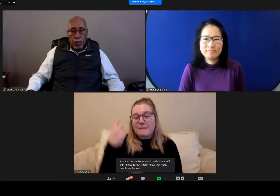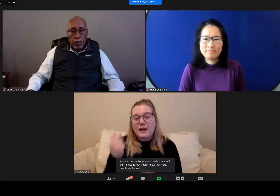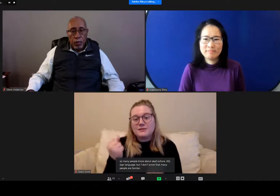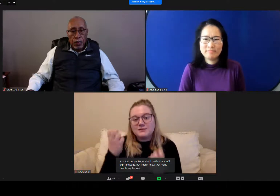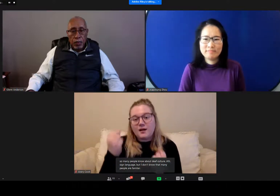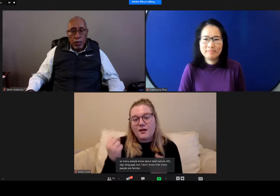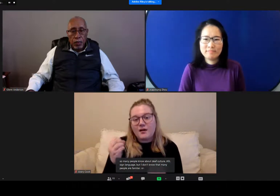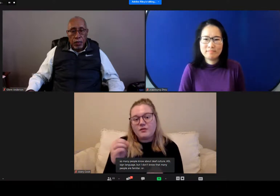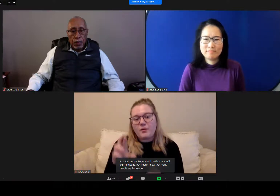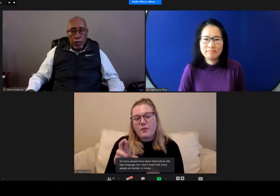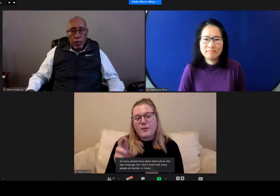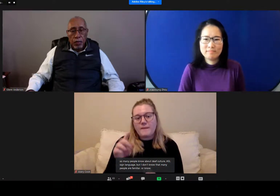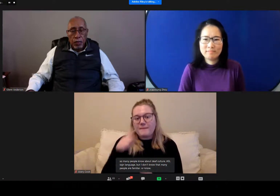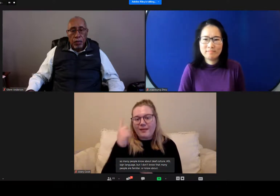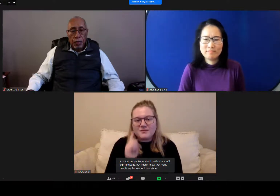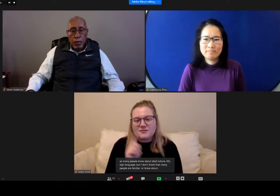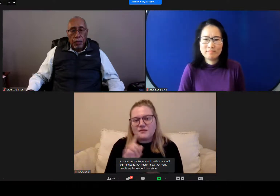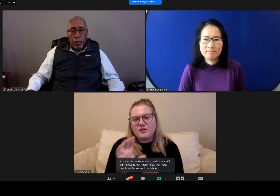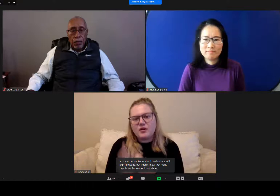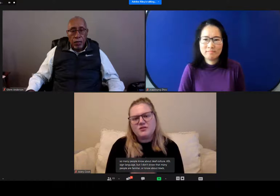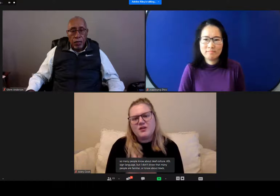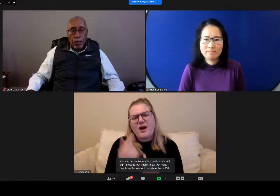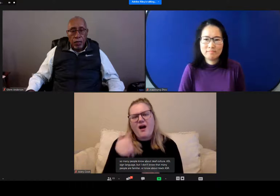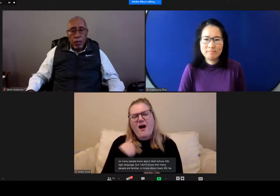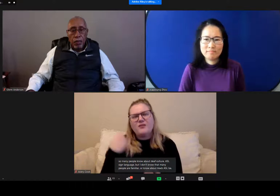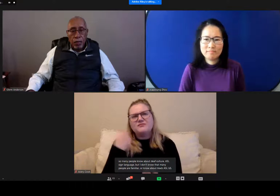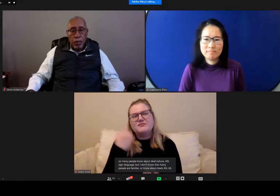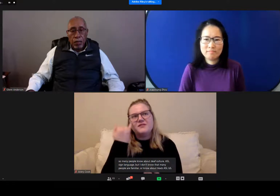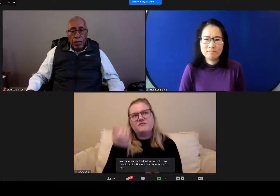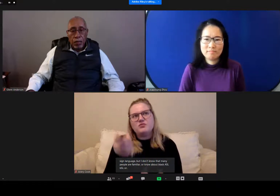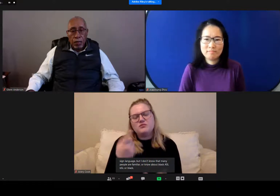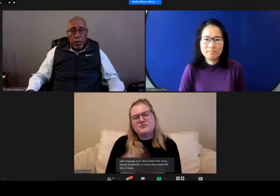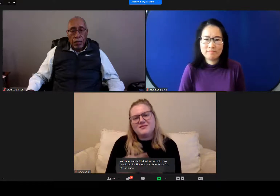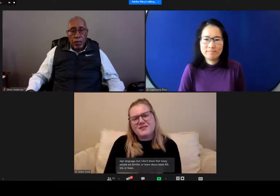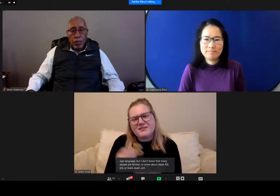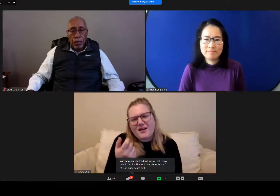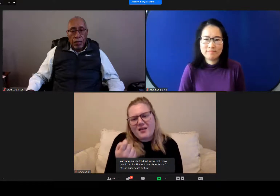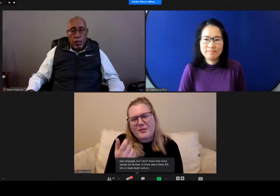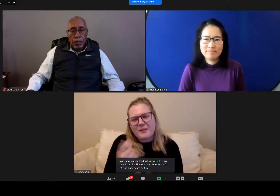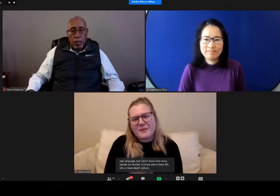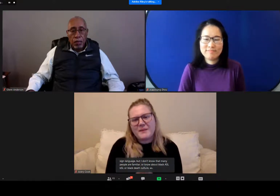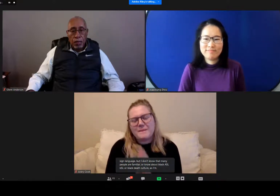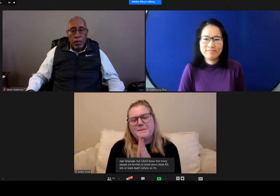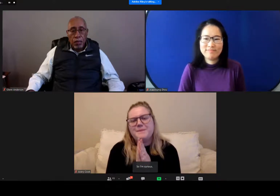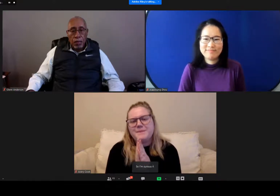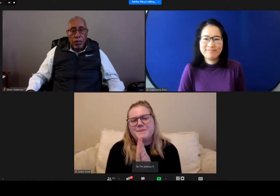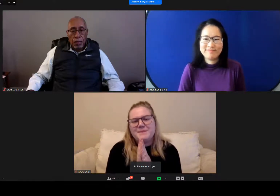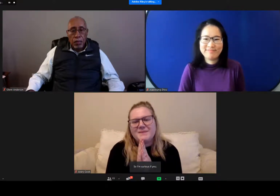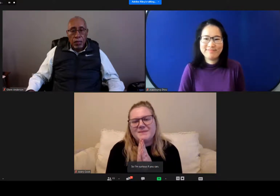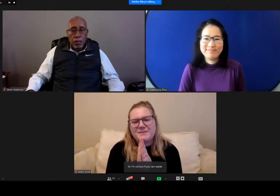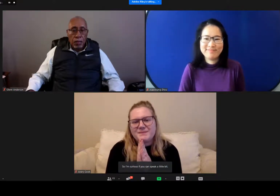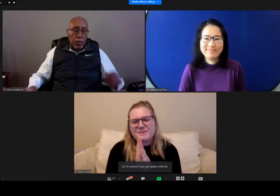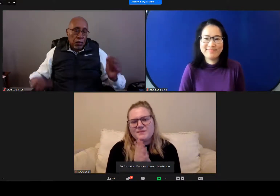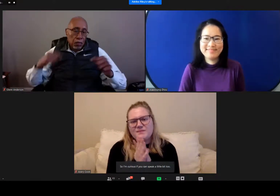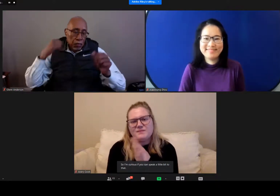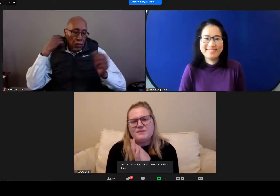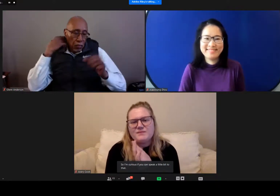familiar or know about Black ASL, BASL, or Black deaf culture. So I'm curious if you can speak a little bit to